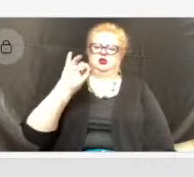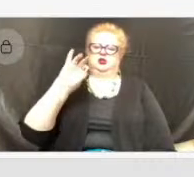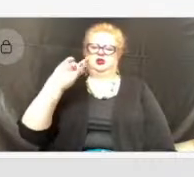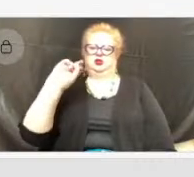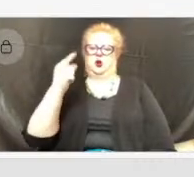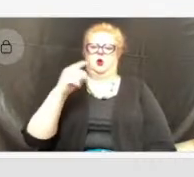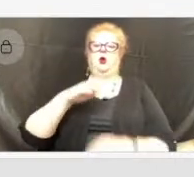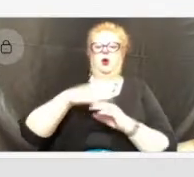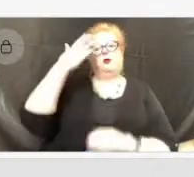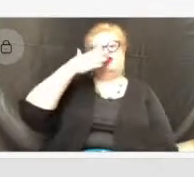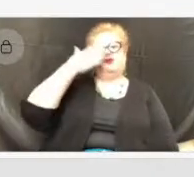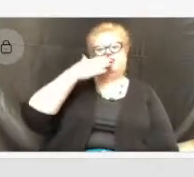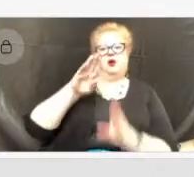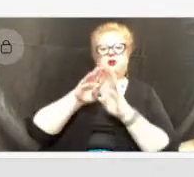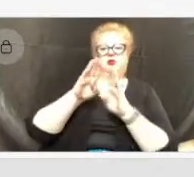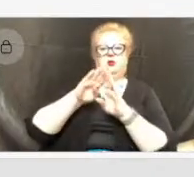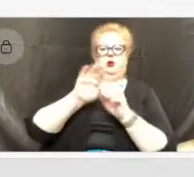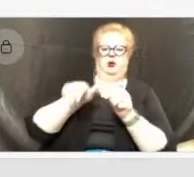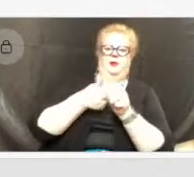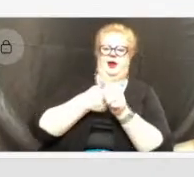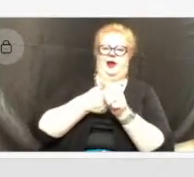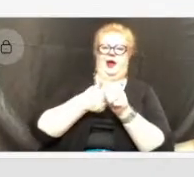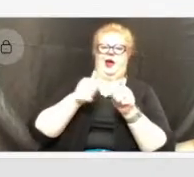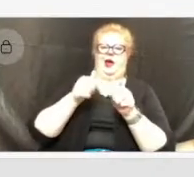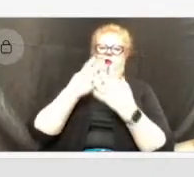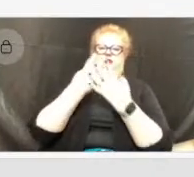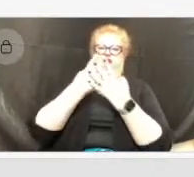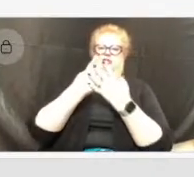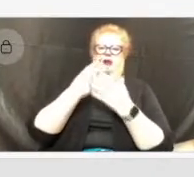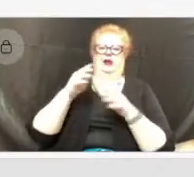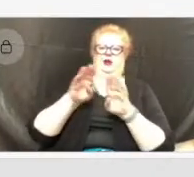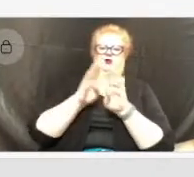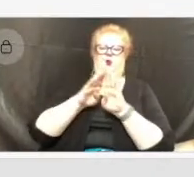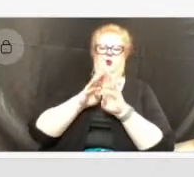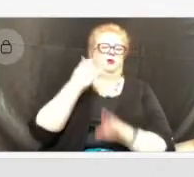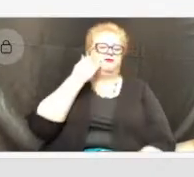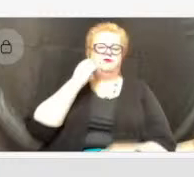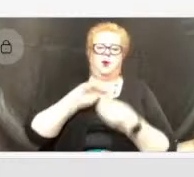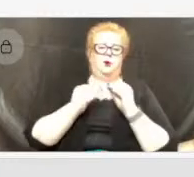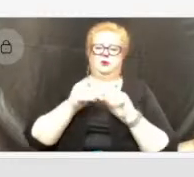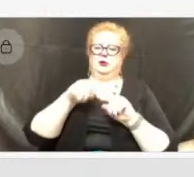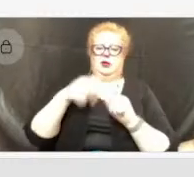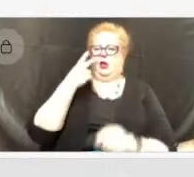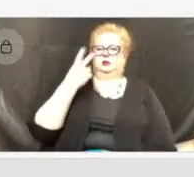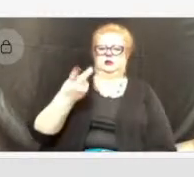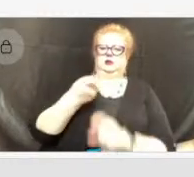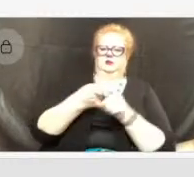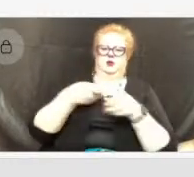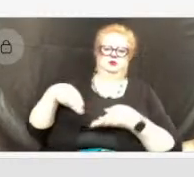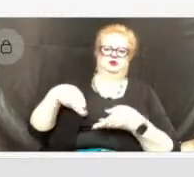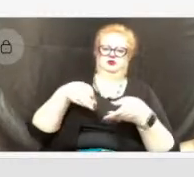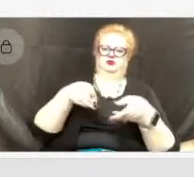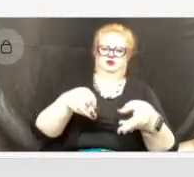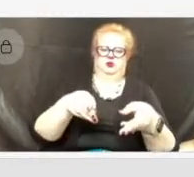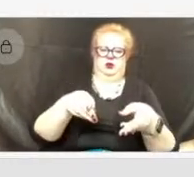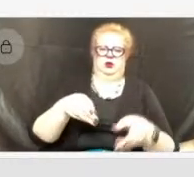door, and the phone number is not visible from the street. In fact, the business, you've got to get up to the door and open